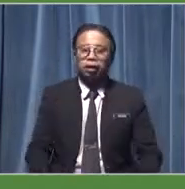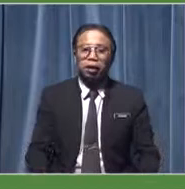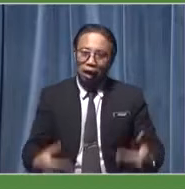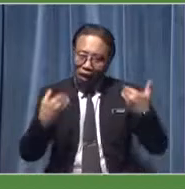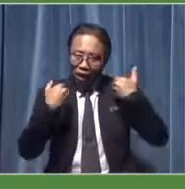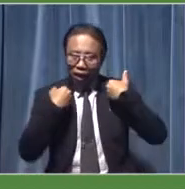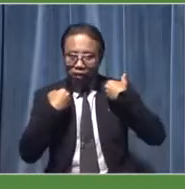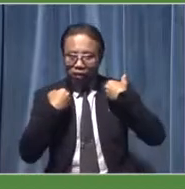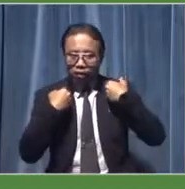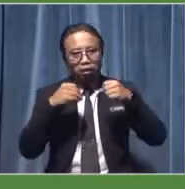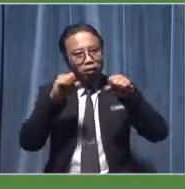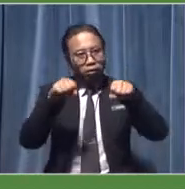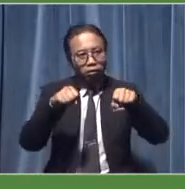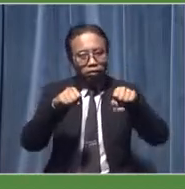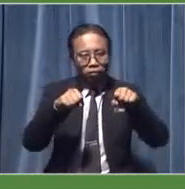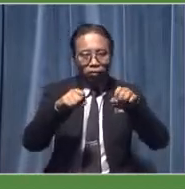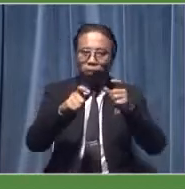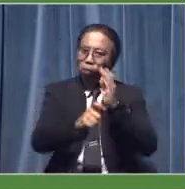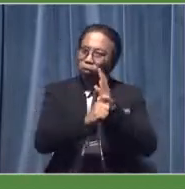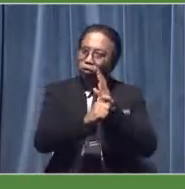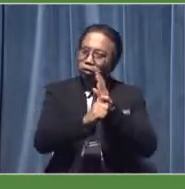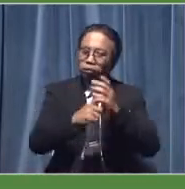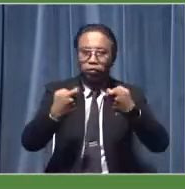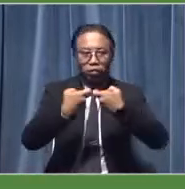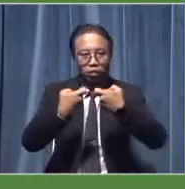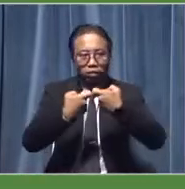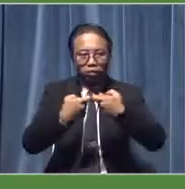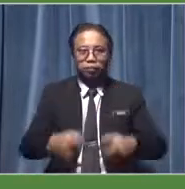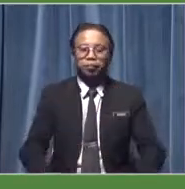has excess positive charges.